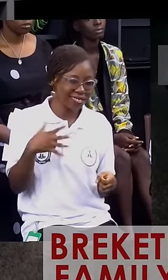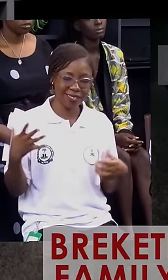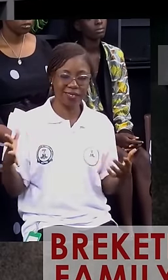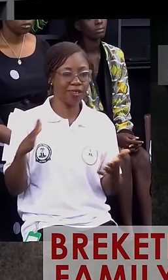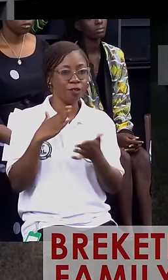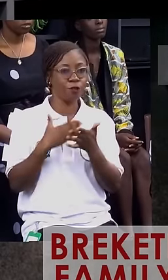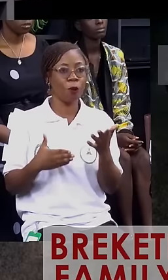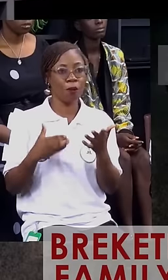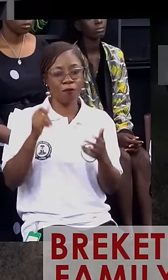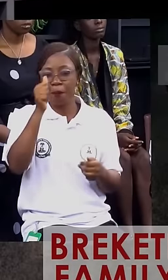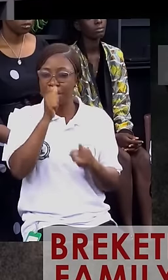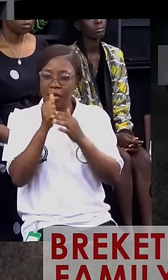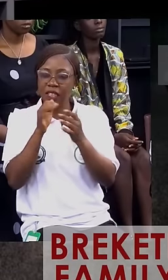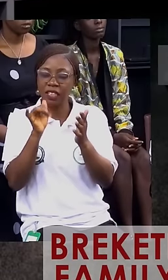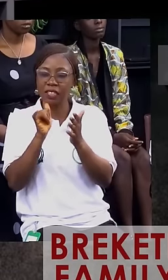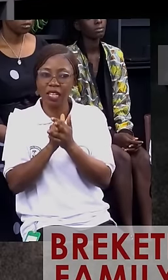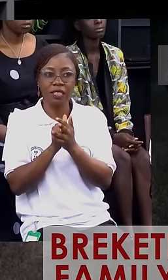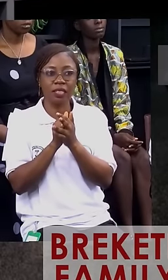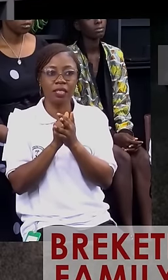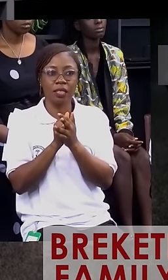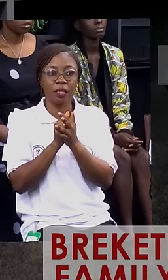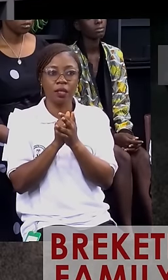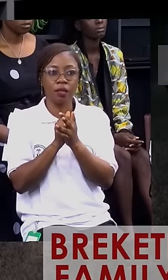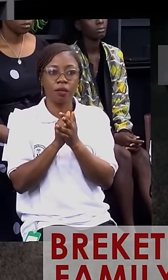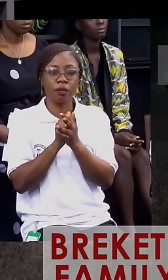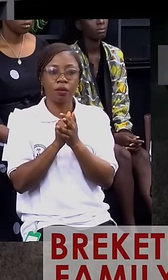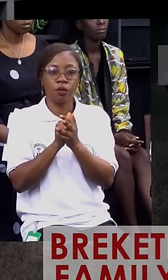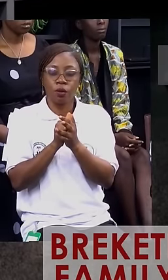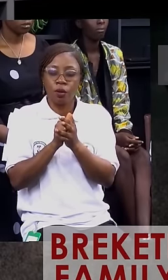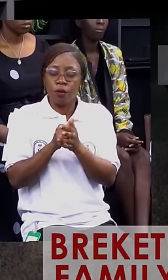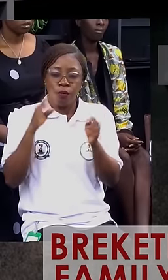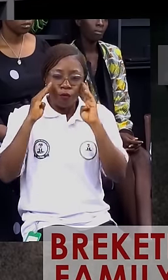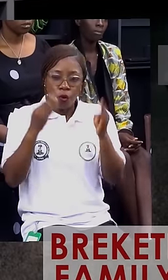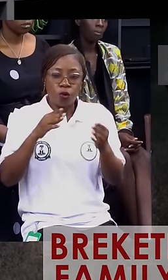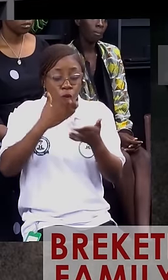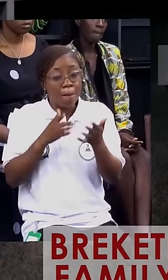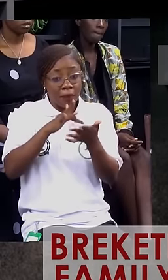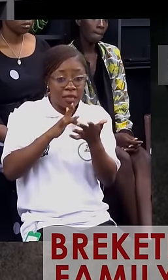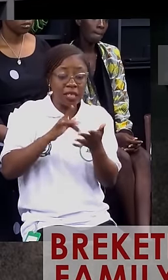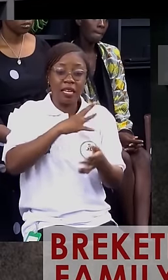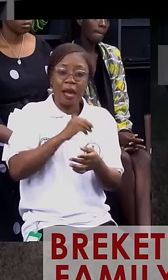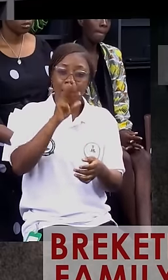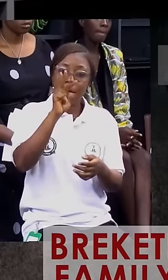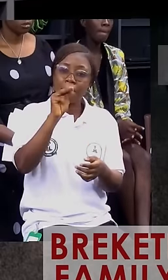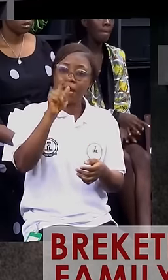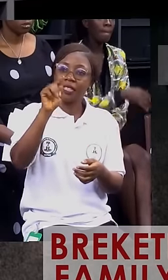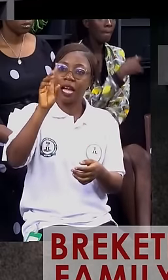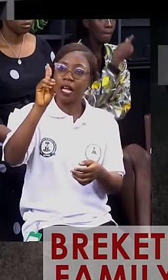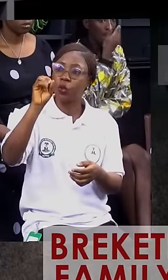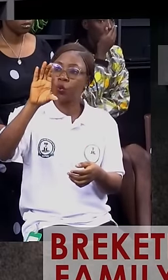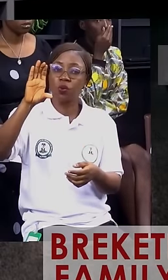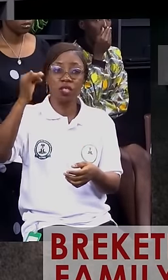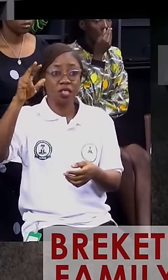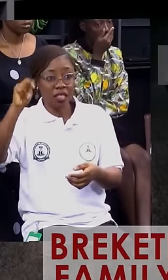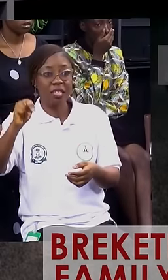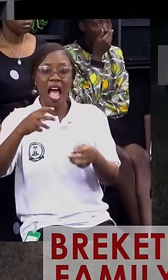that are hooked on some medications like pentazocine and petidine, those are very